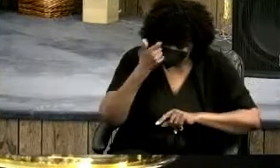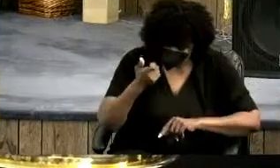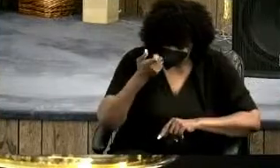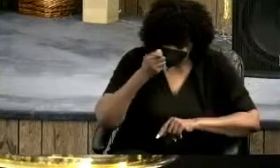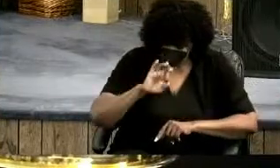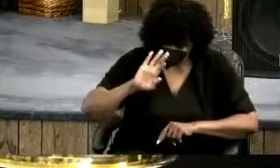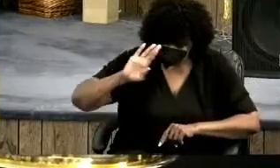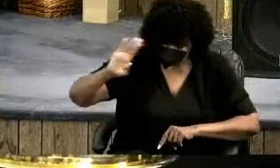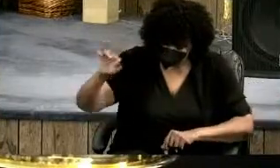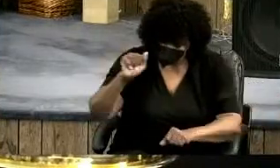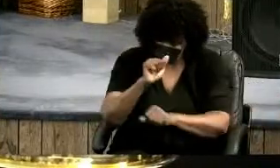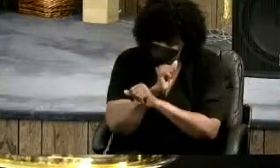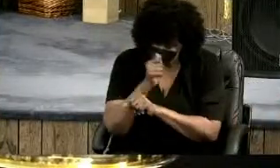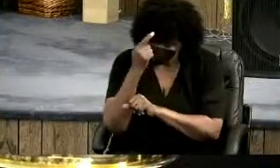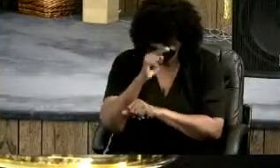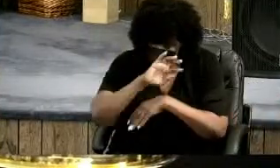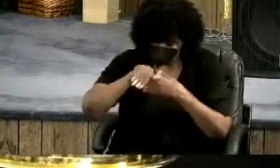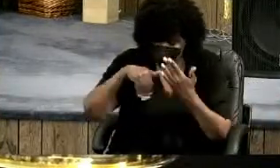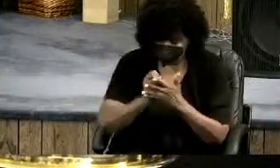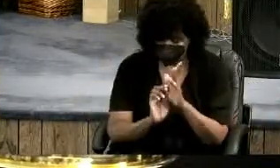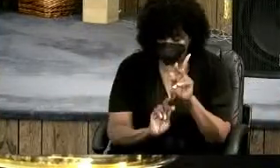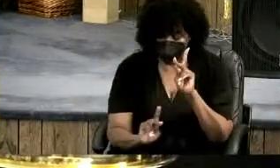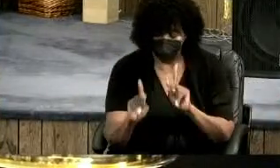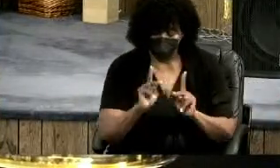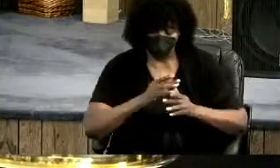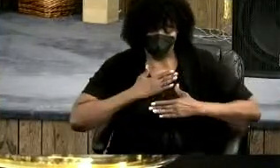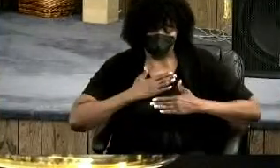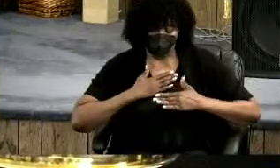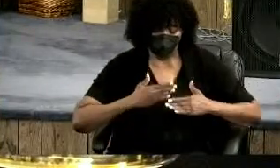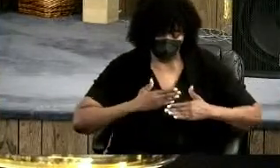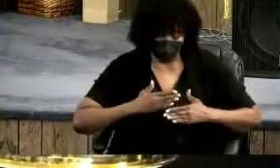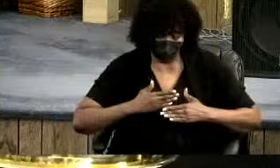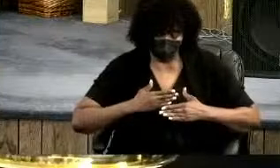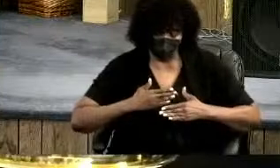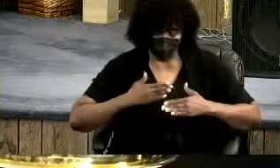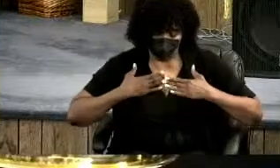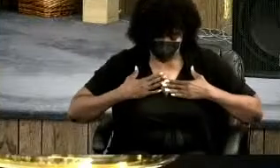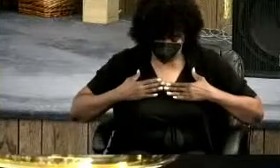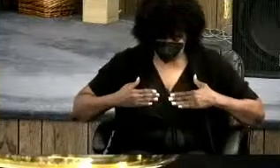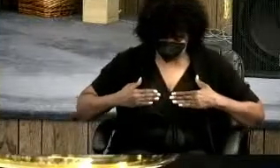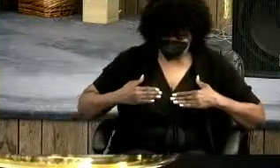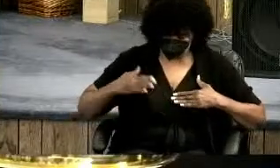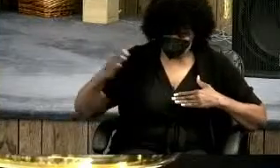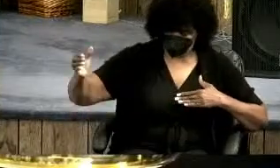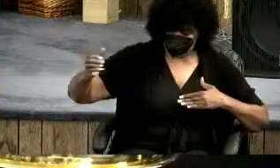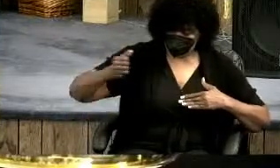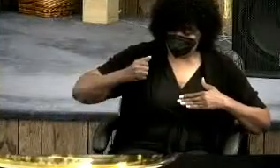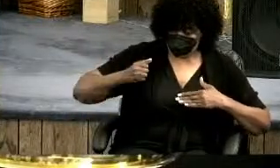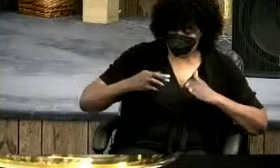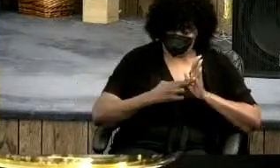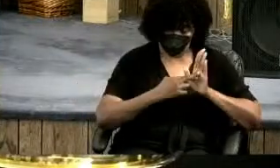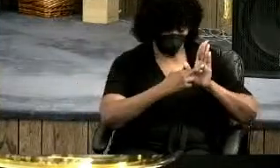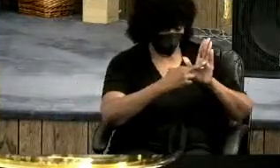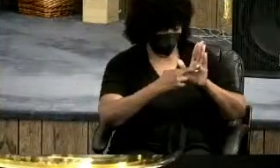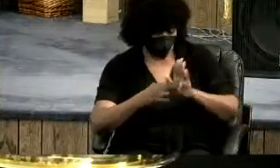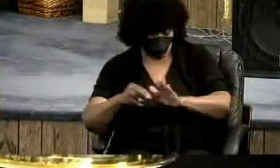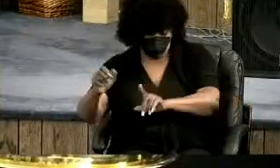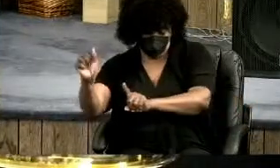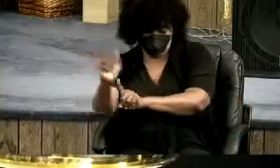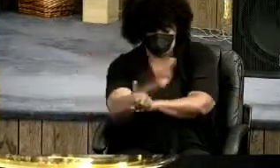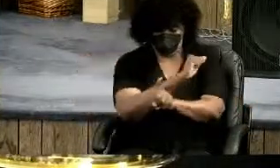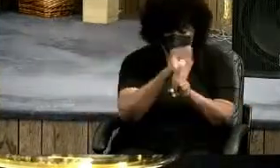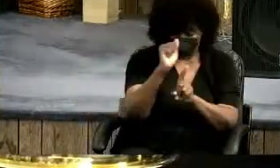you have for humanity that you were willing to take a body, to come down here, to be abused